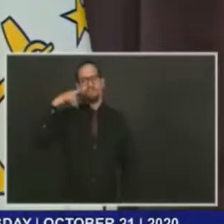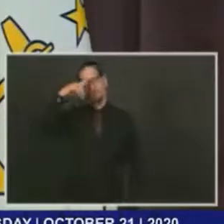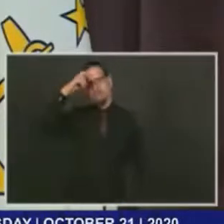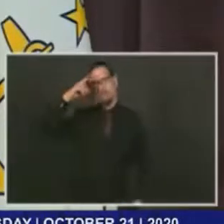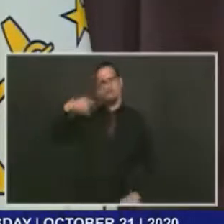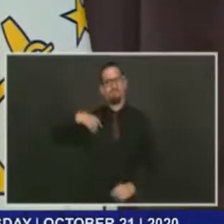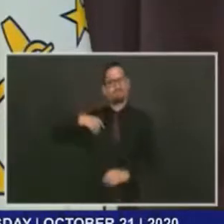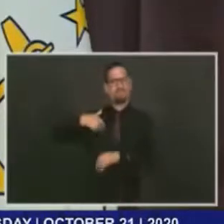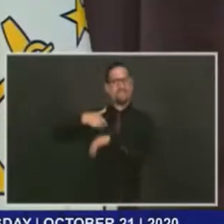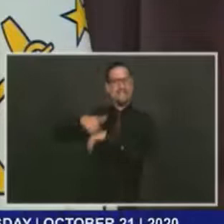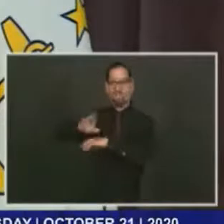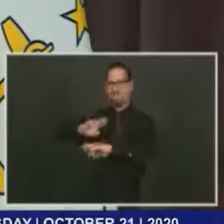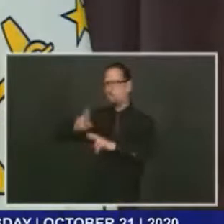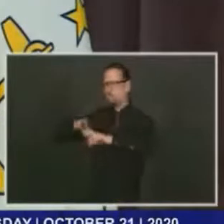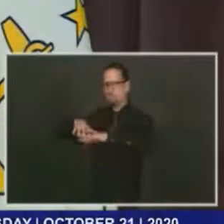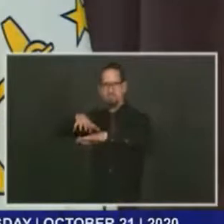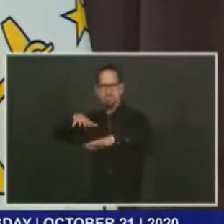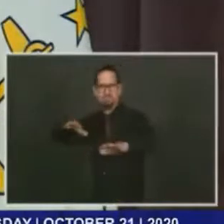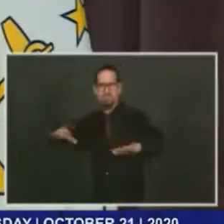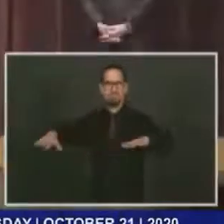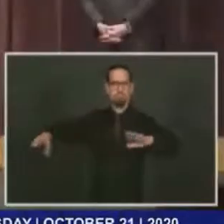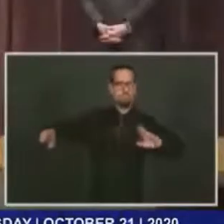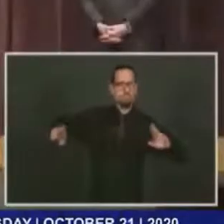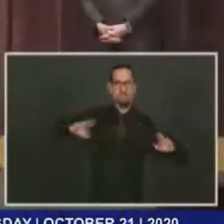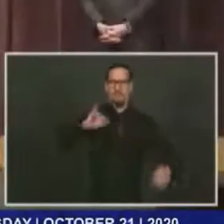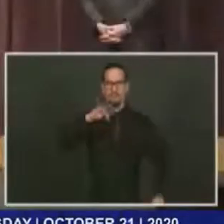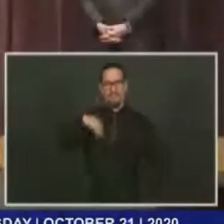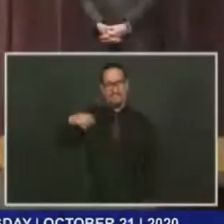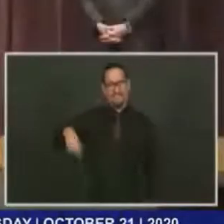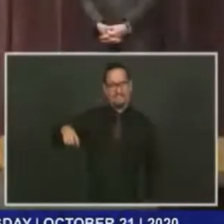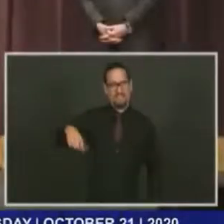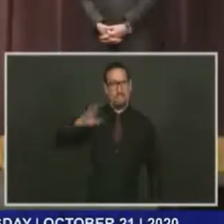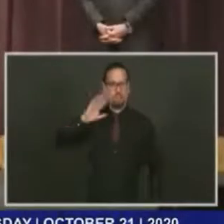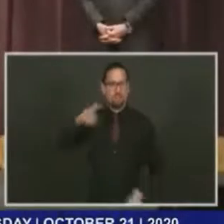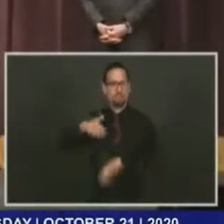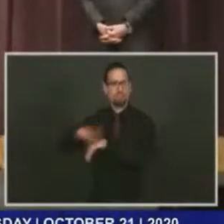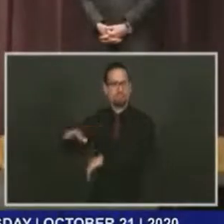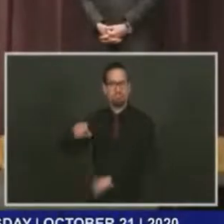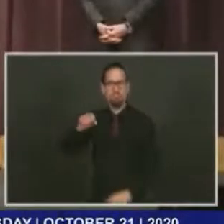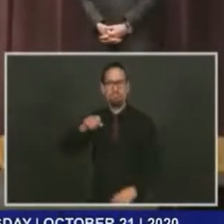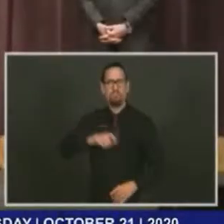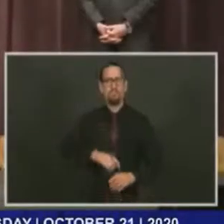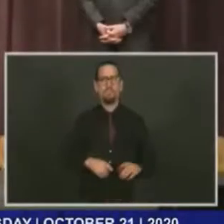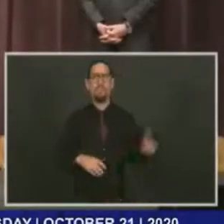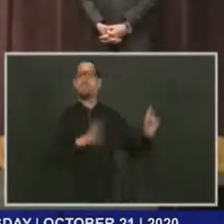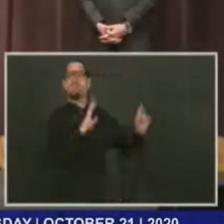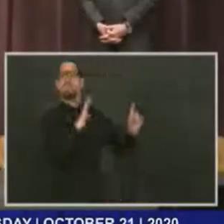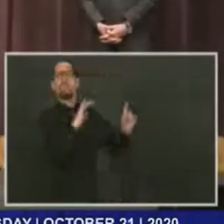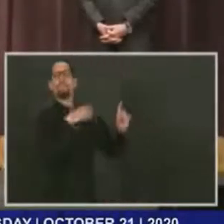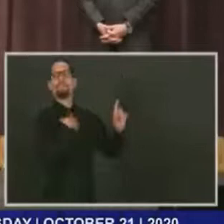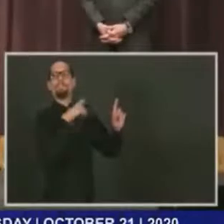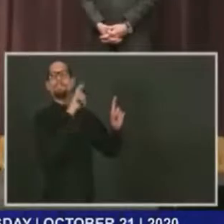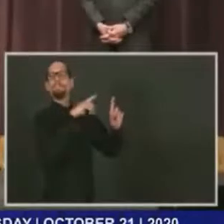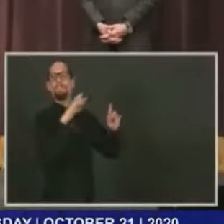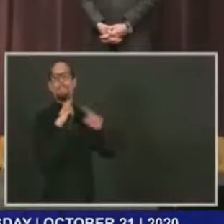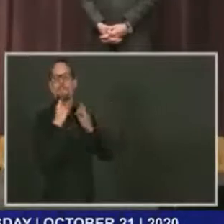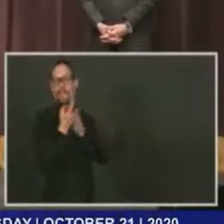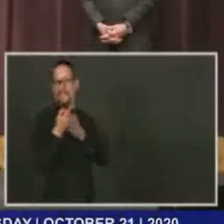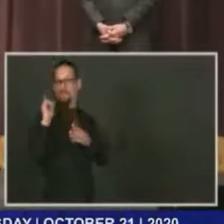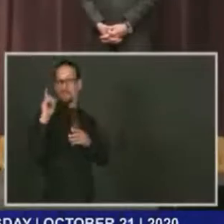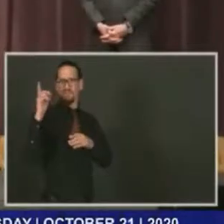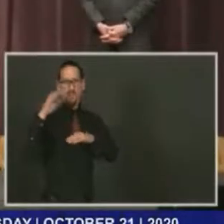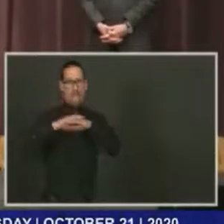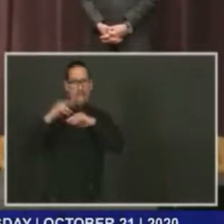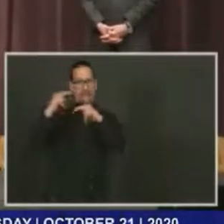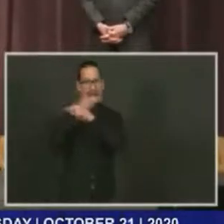safely and keep the peace for whatever comes our way. But you're not afraid. I mean, last week they were on the highway. Yeah. 21 arrested. There's a